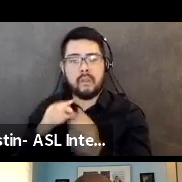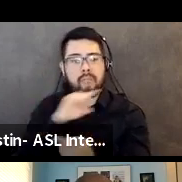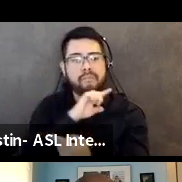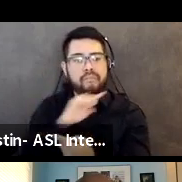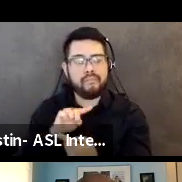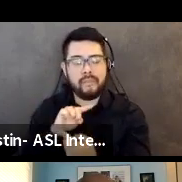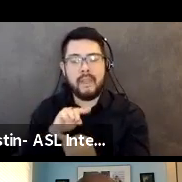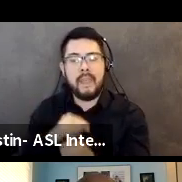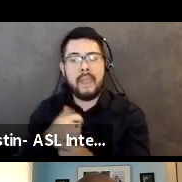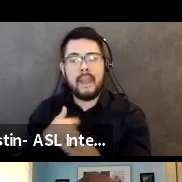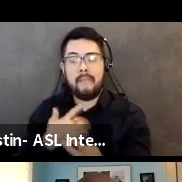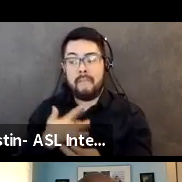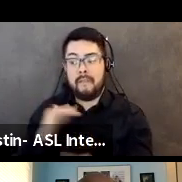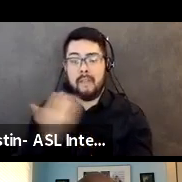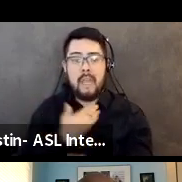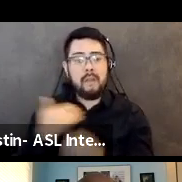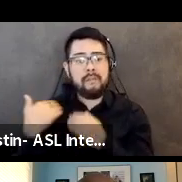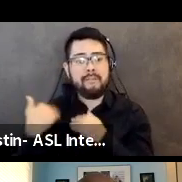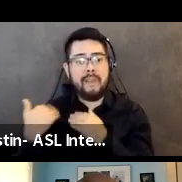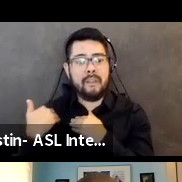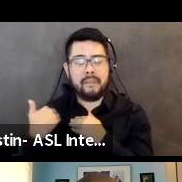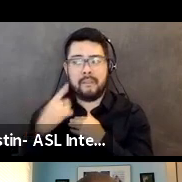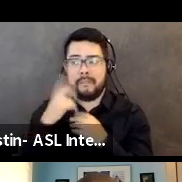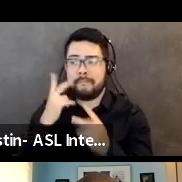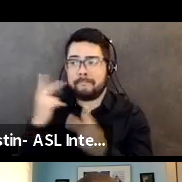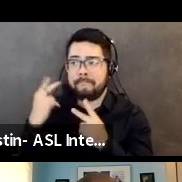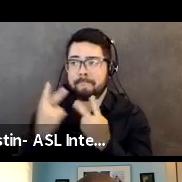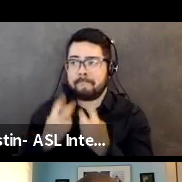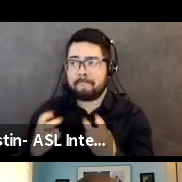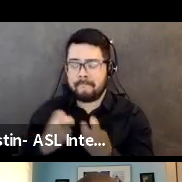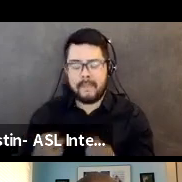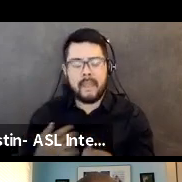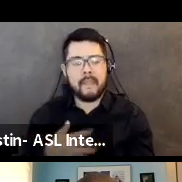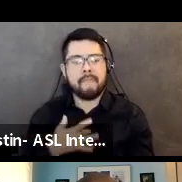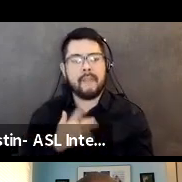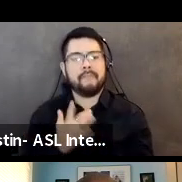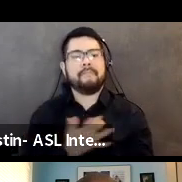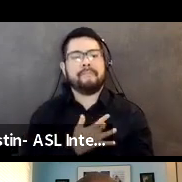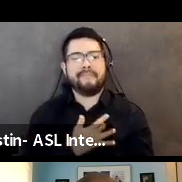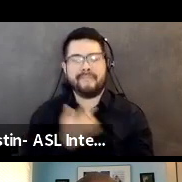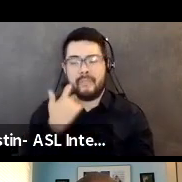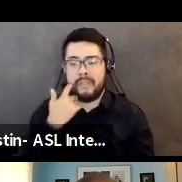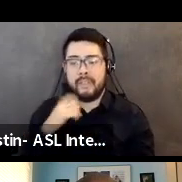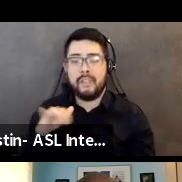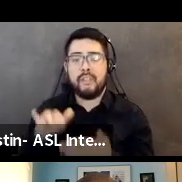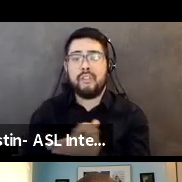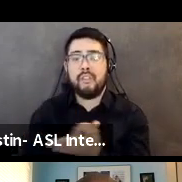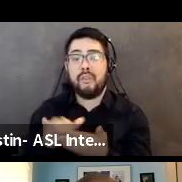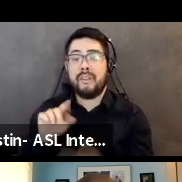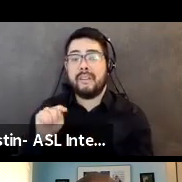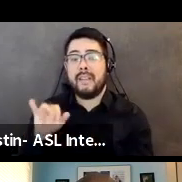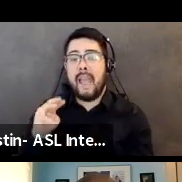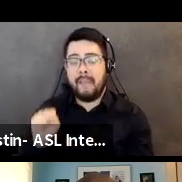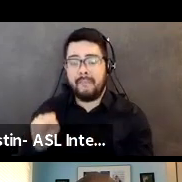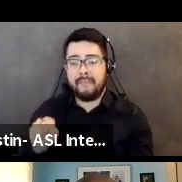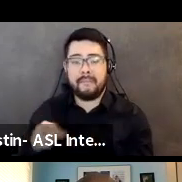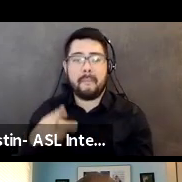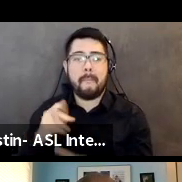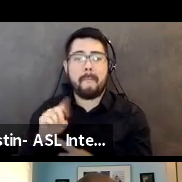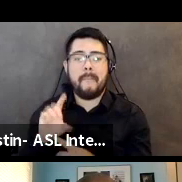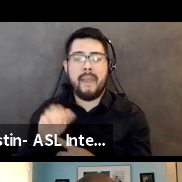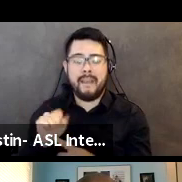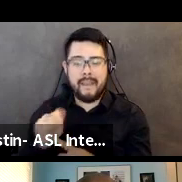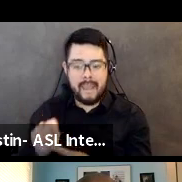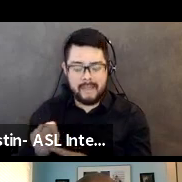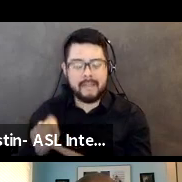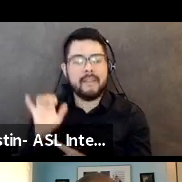reflect and was was moved by recent new york times podcast called nice white parents that